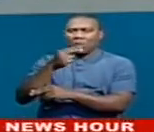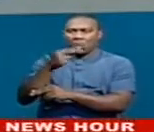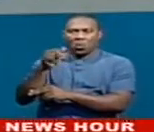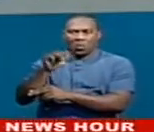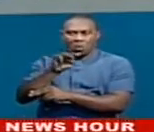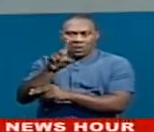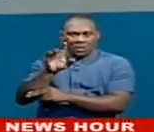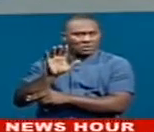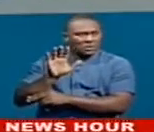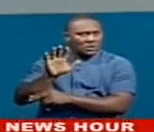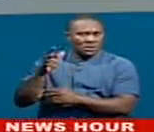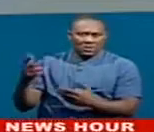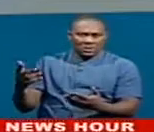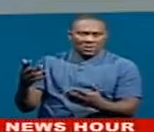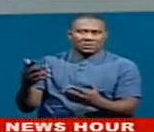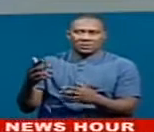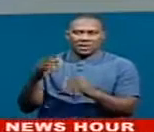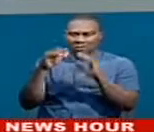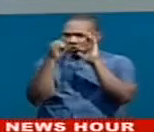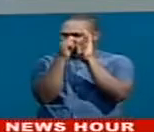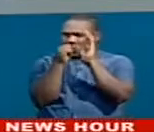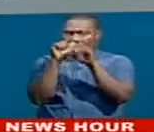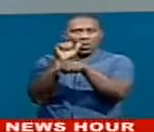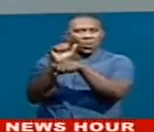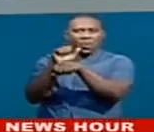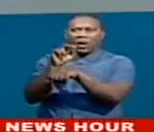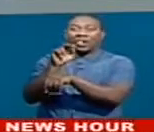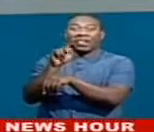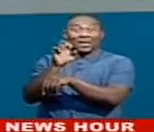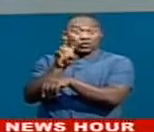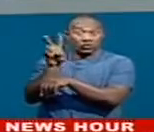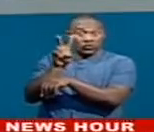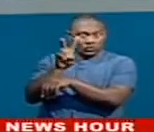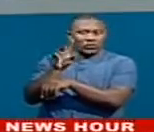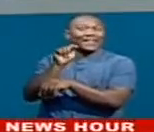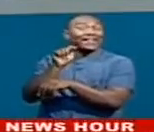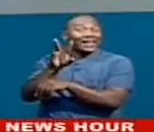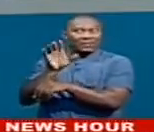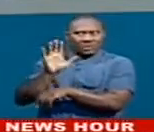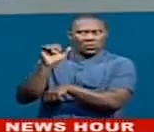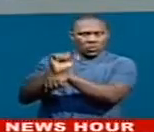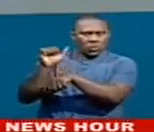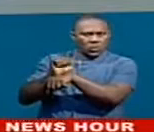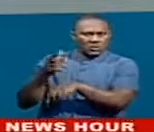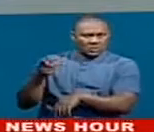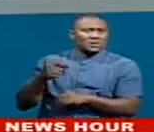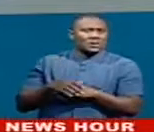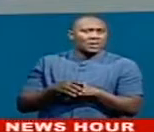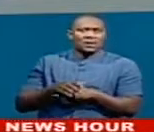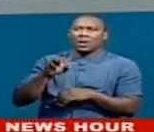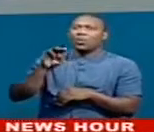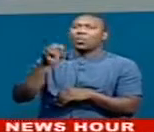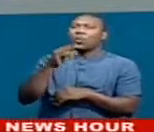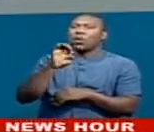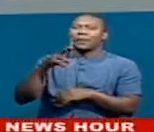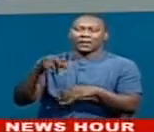was a cameraman with NET2 Television and a member of the Presidential Press Corp. According to the family, Mohammed fell from the